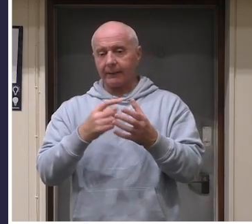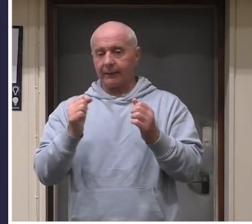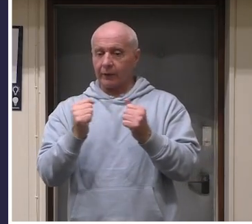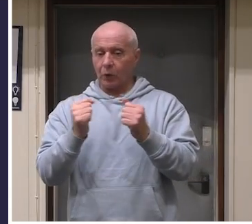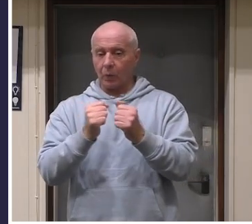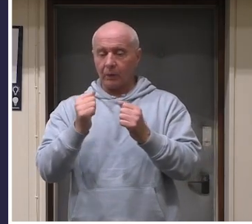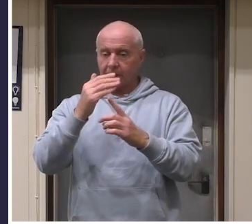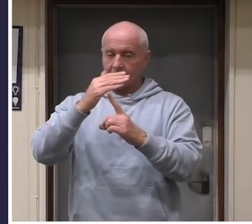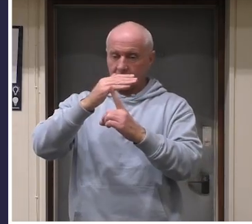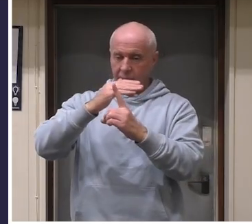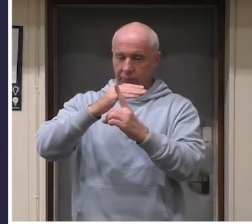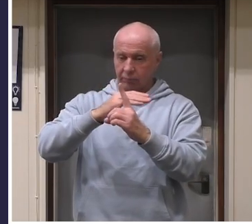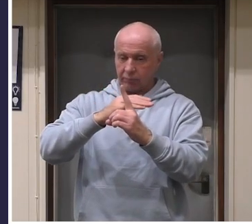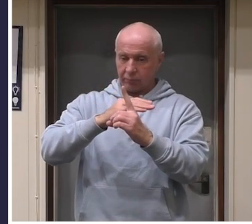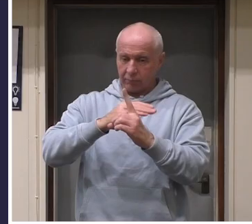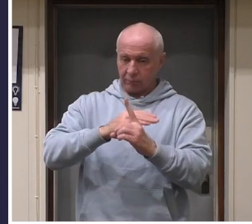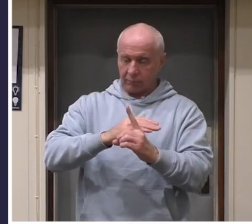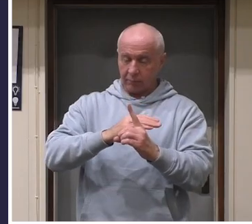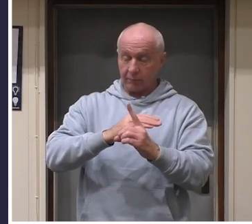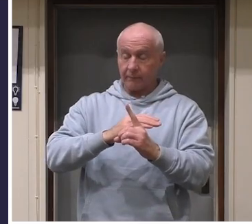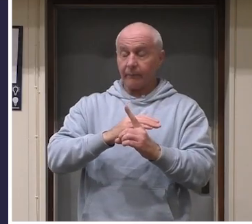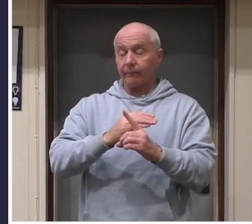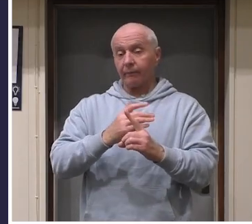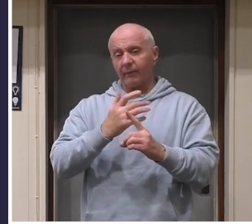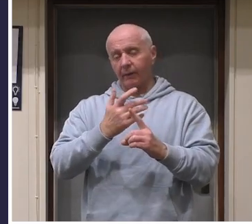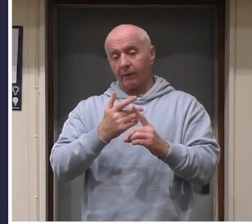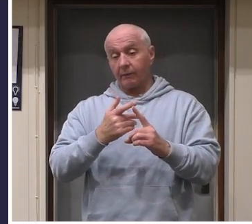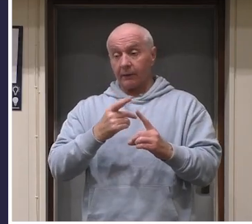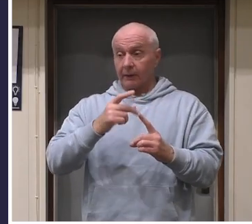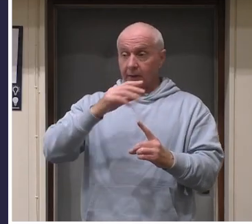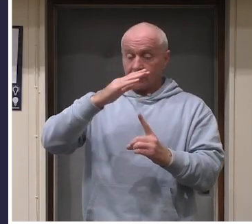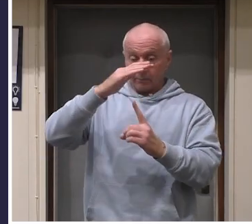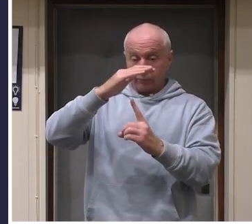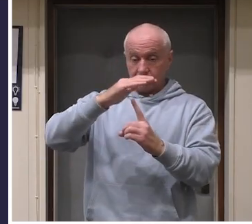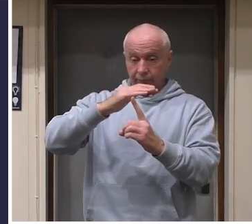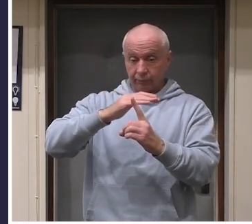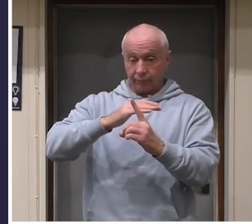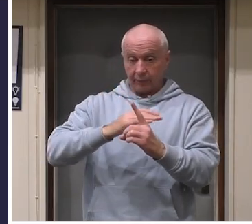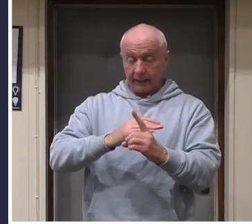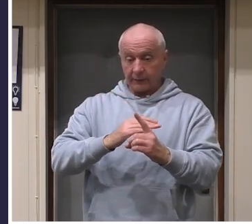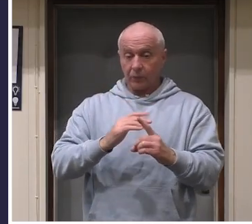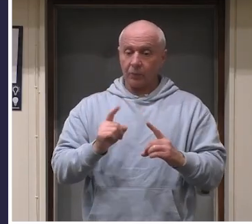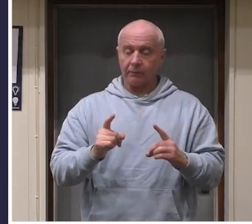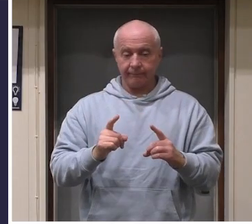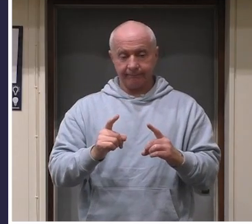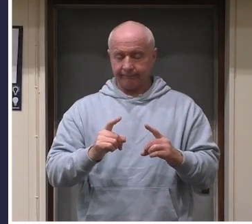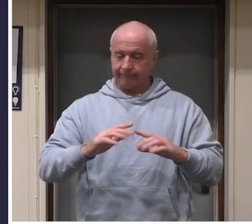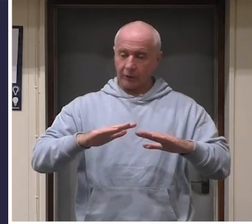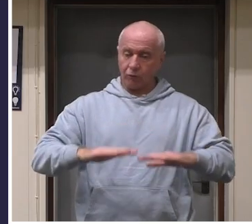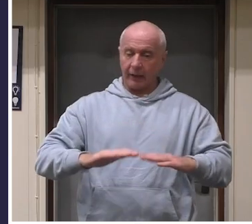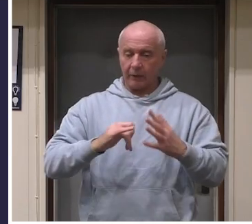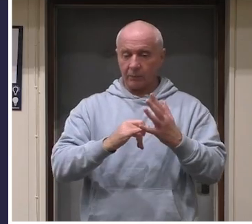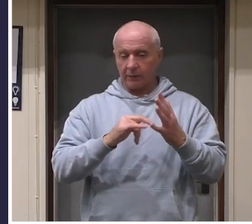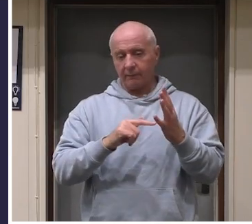Its temperature starts lowering. And it can lower all the way to the quantum ground state where, if you